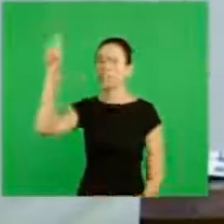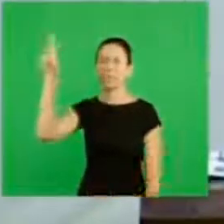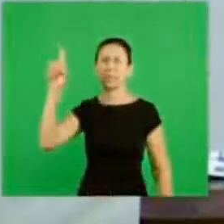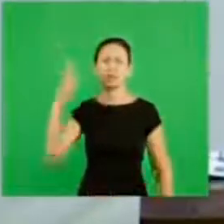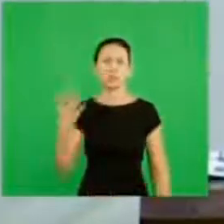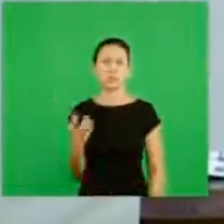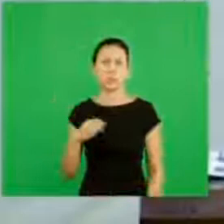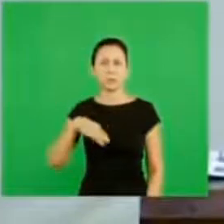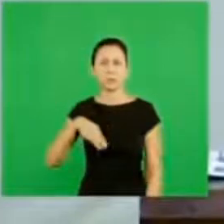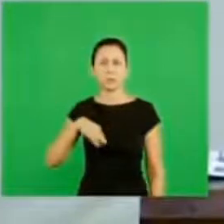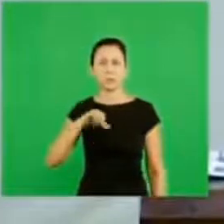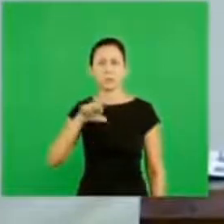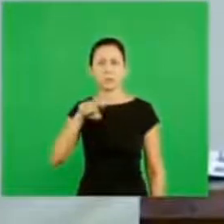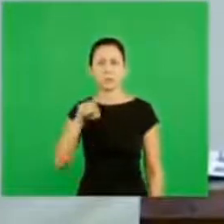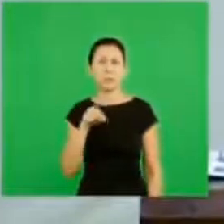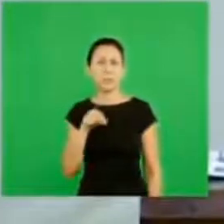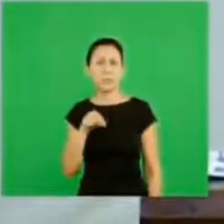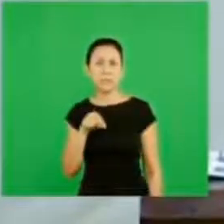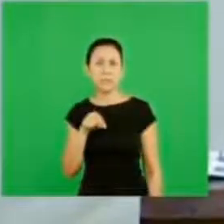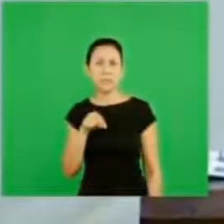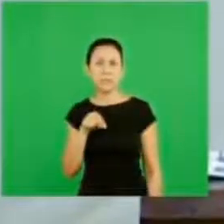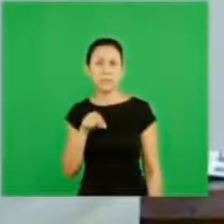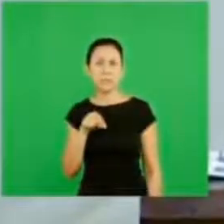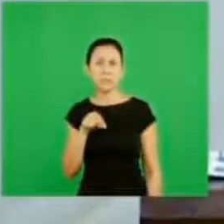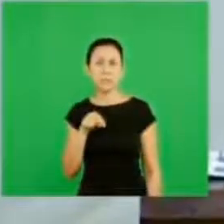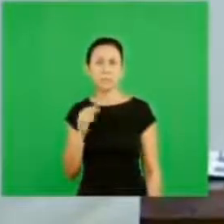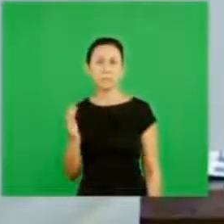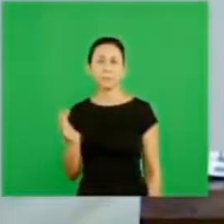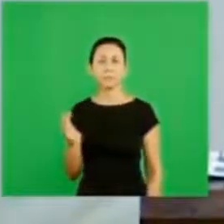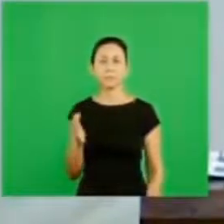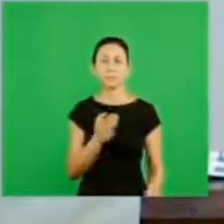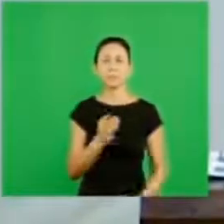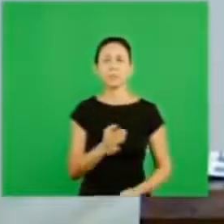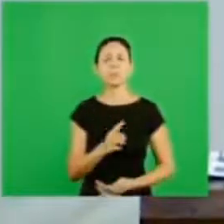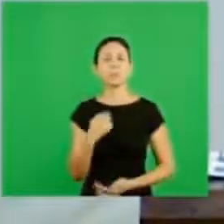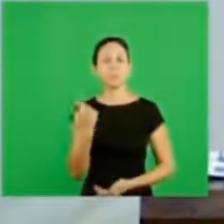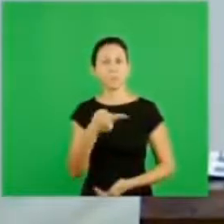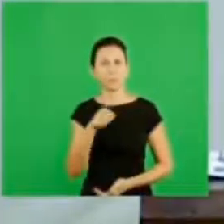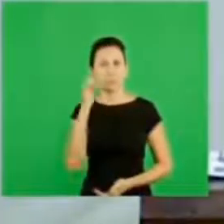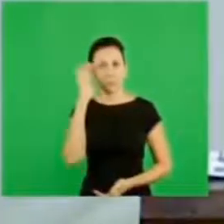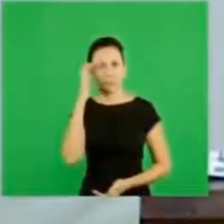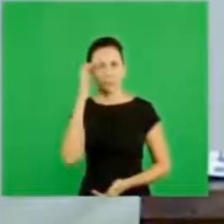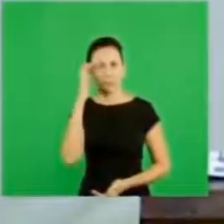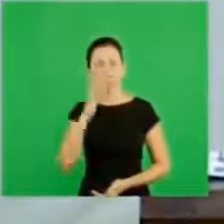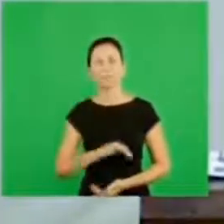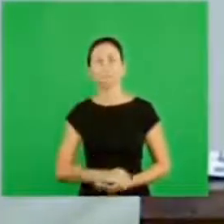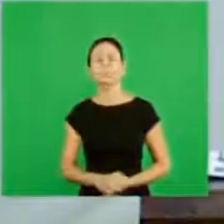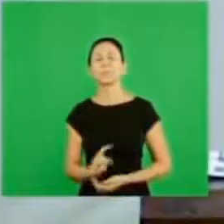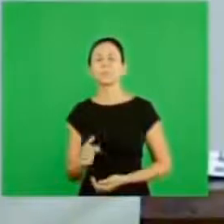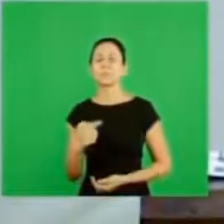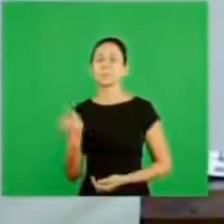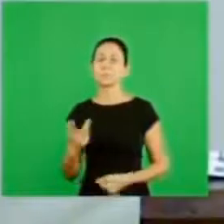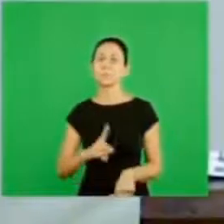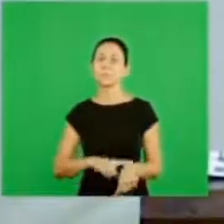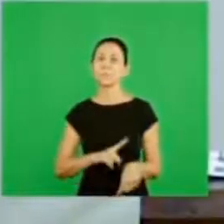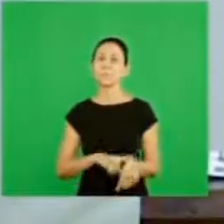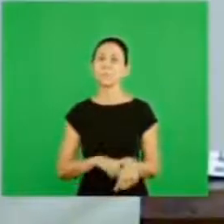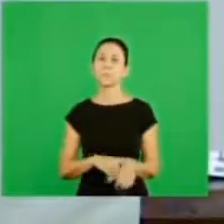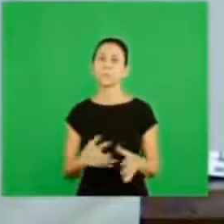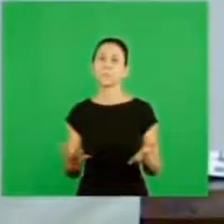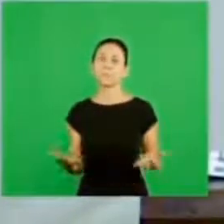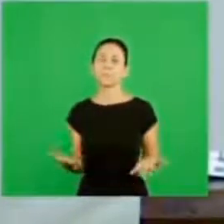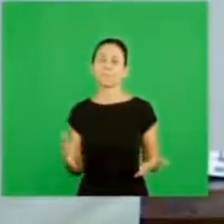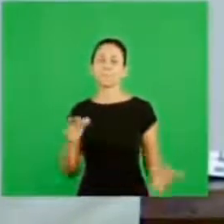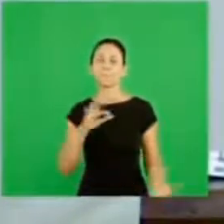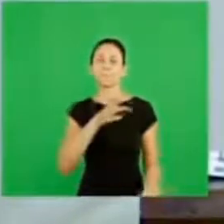Bookman, Kilgard, everyone knew, many were denying. So now let's look. Now all are